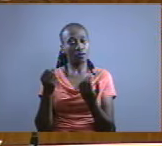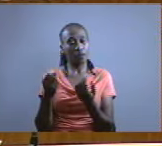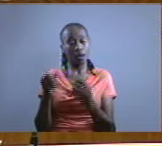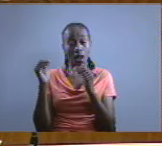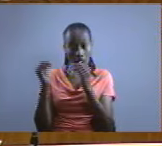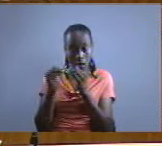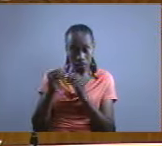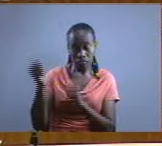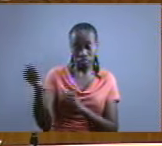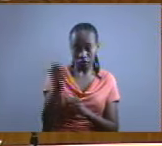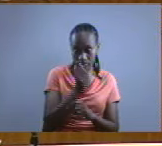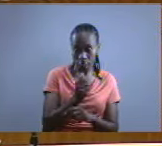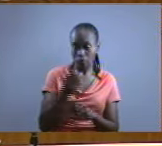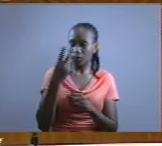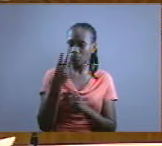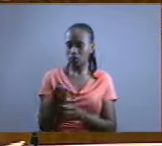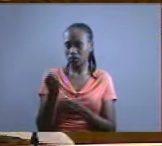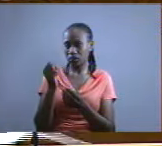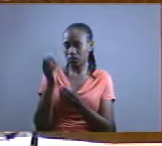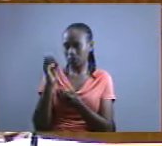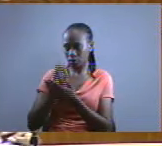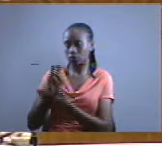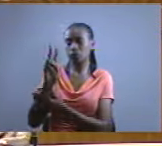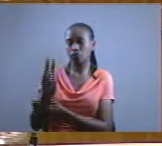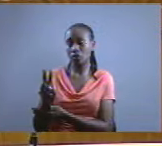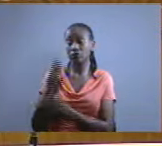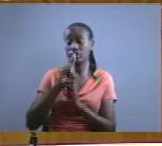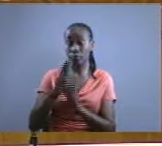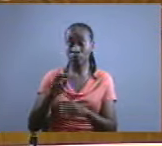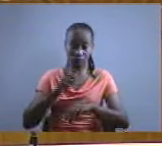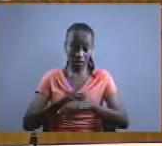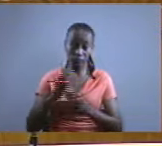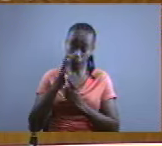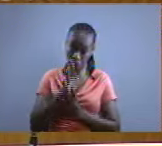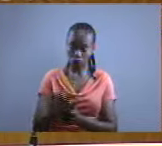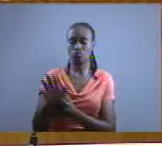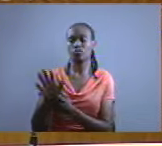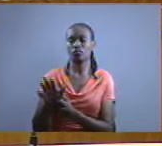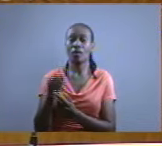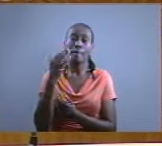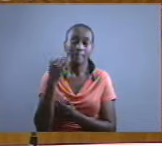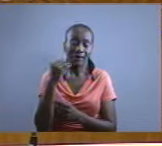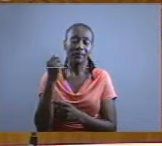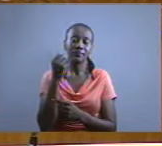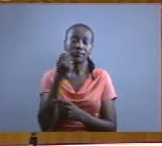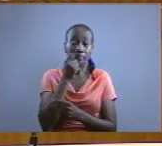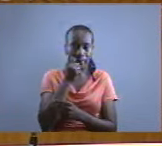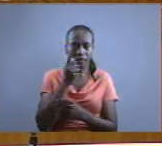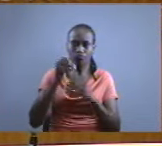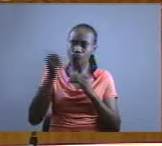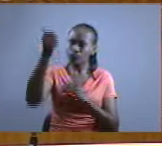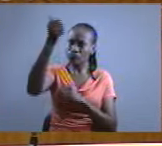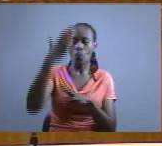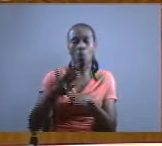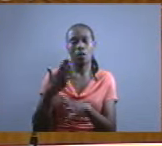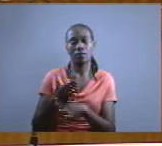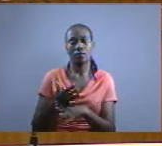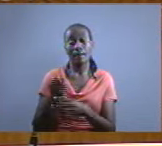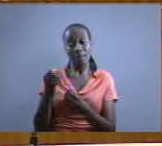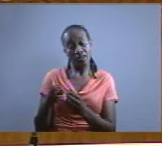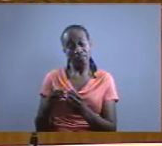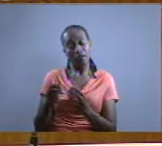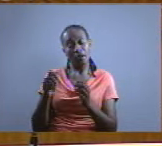Employment Equity for the 2012 reporting period. The Freedom Charter says South Africa belongs to all who live in